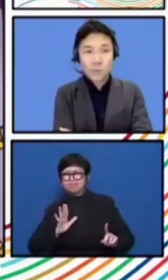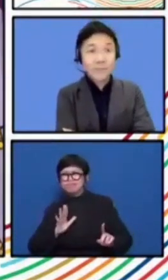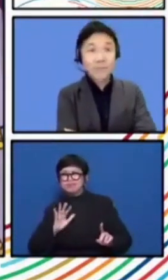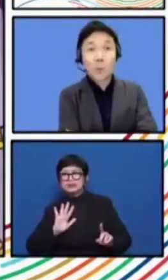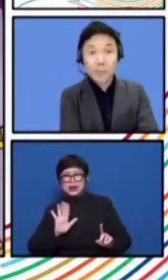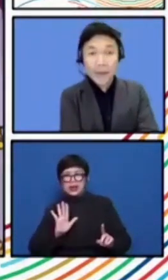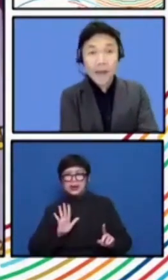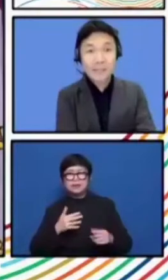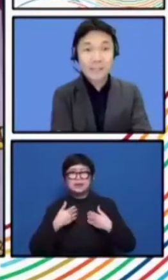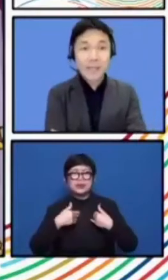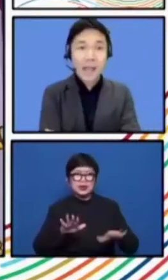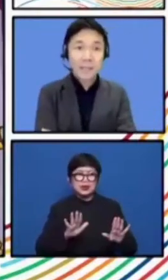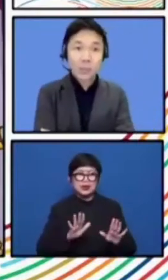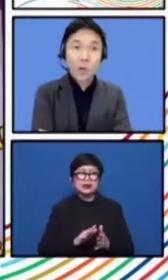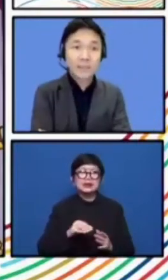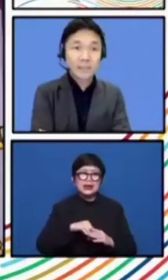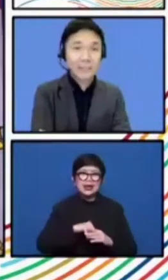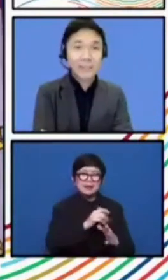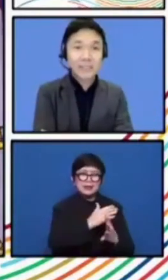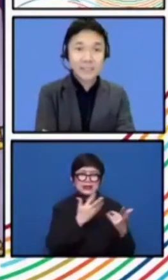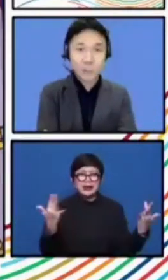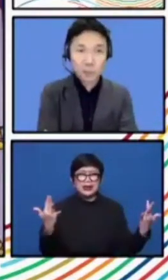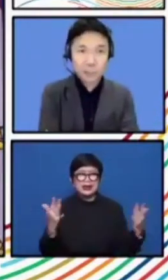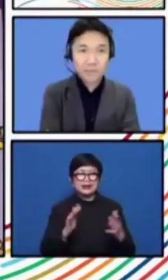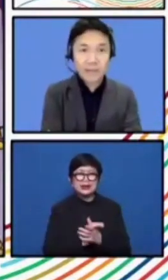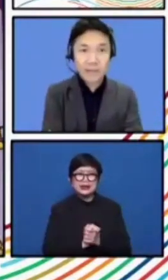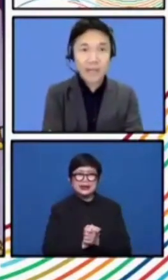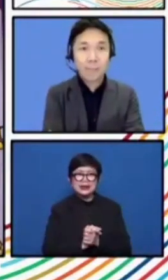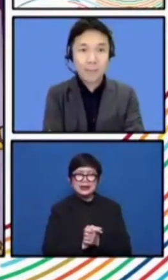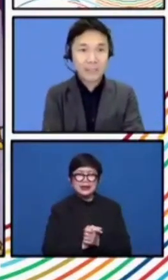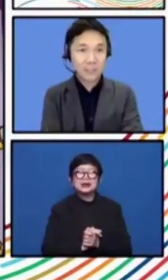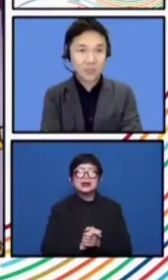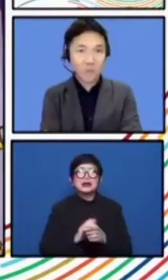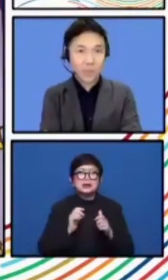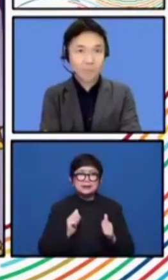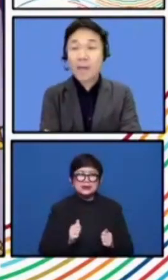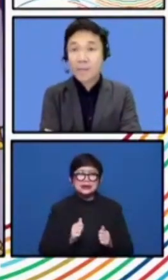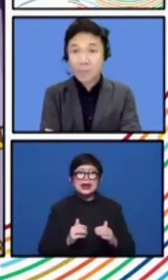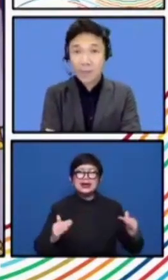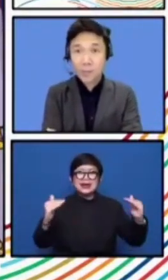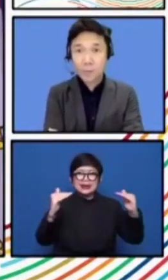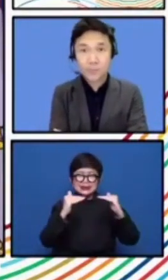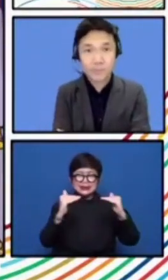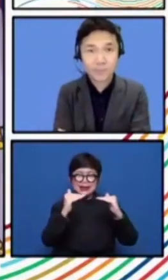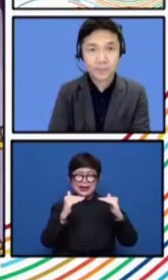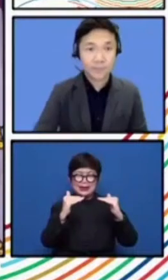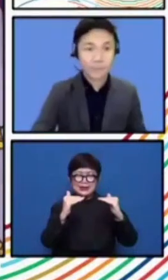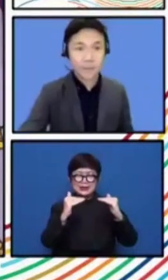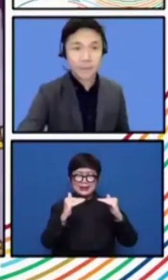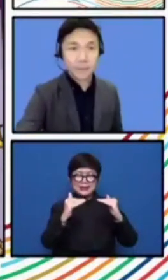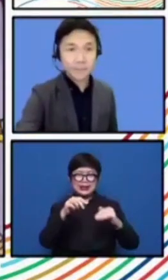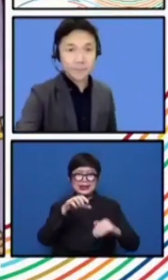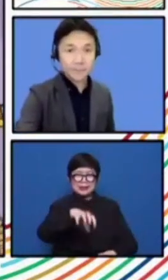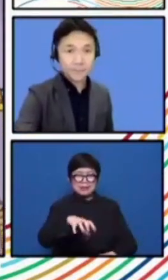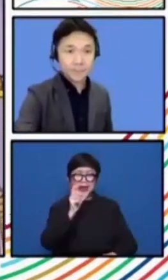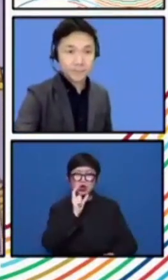we leave no one behind and equality is achieved in our public sphere thank you